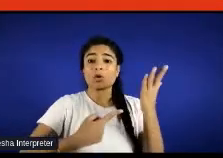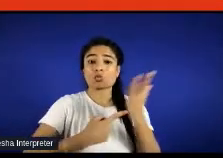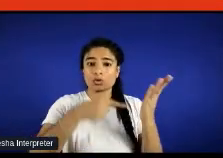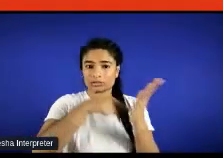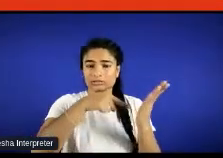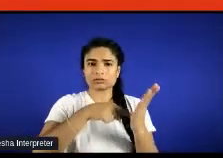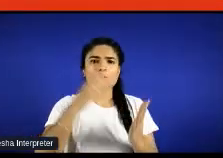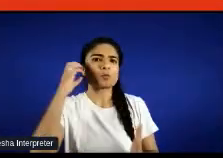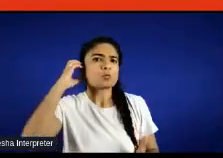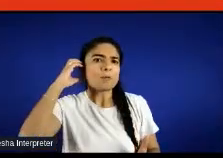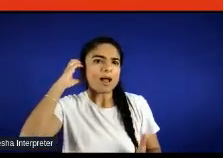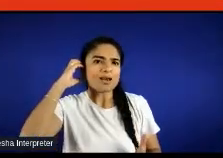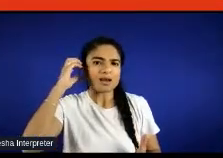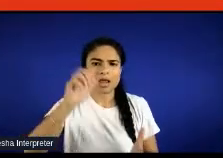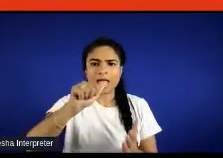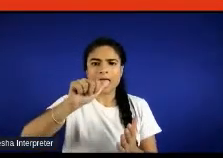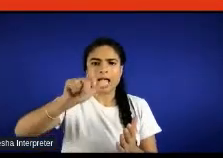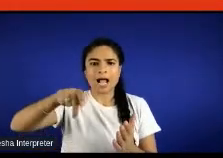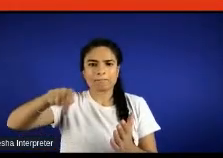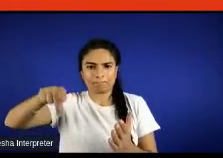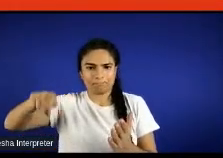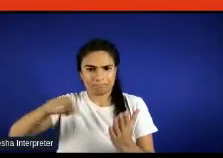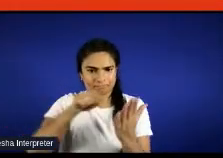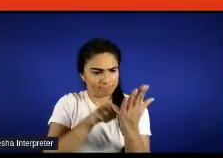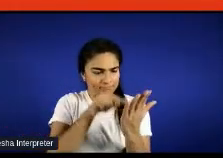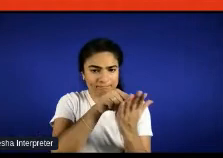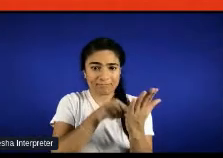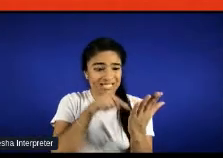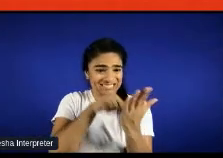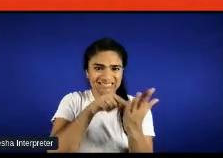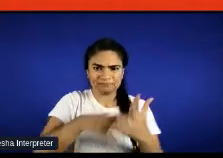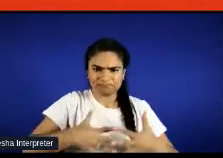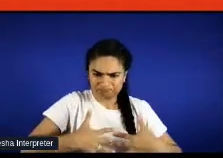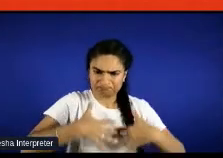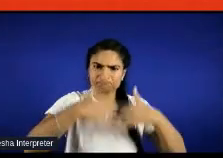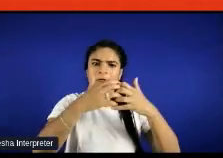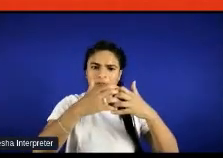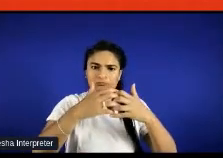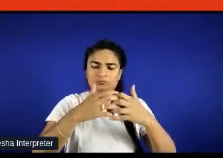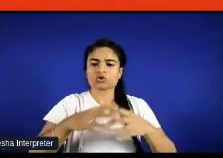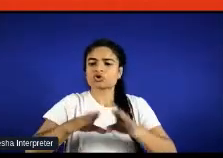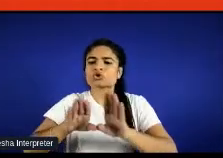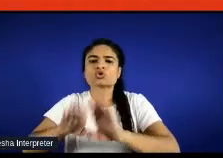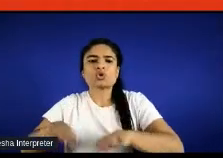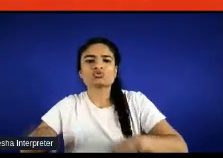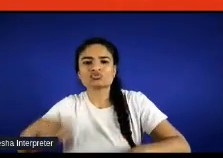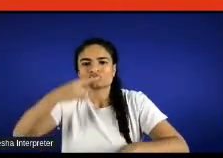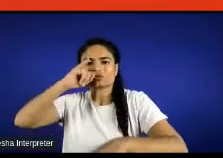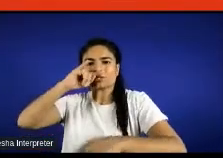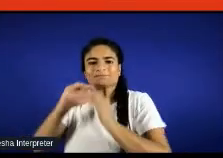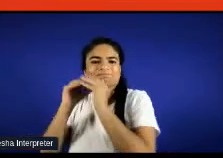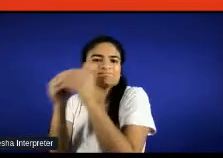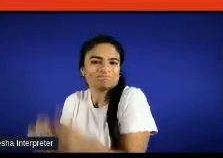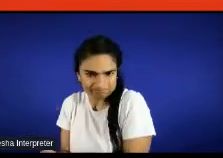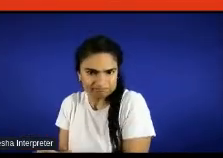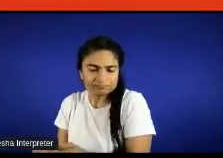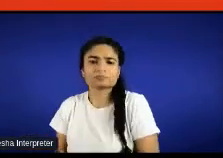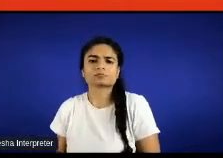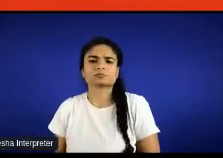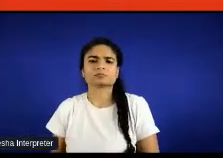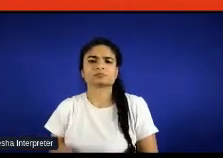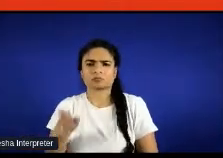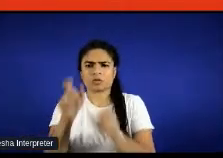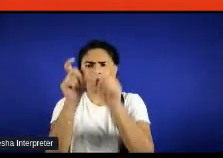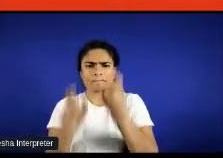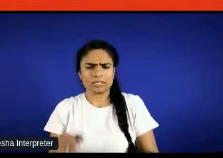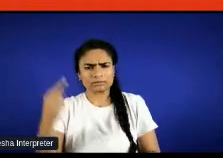designed internally by Save the Children male person, and it also we started I will say started piloting